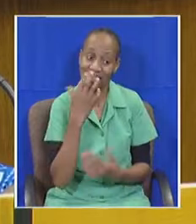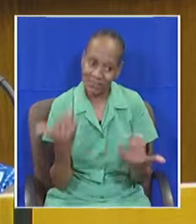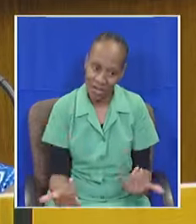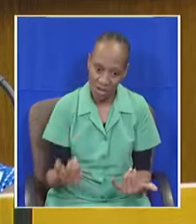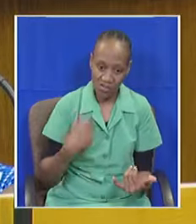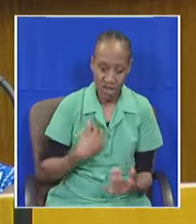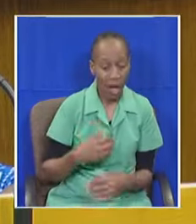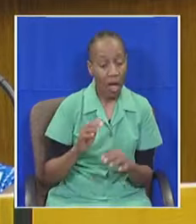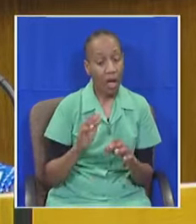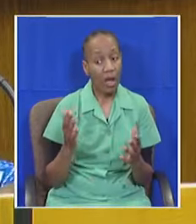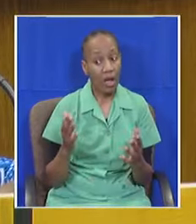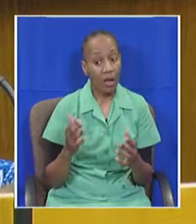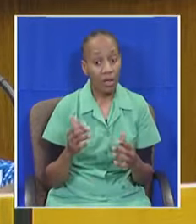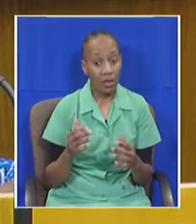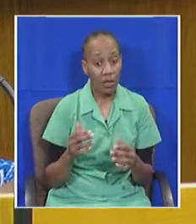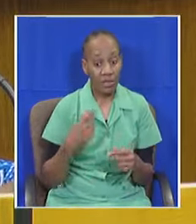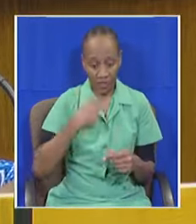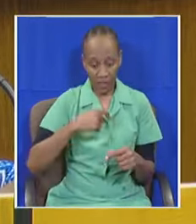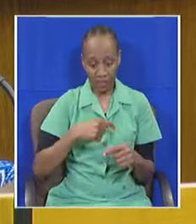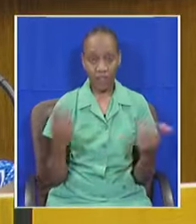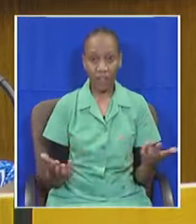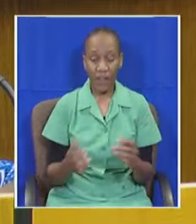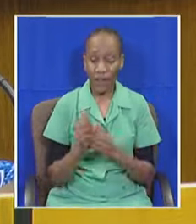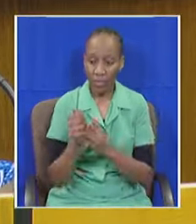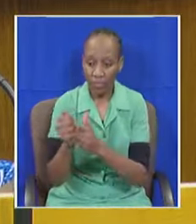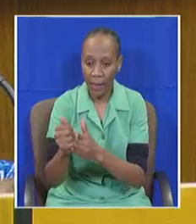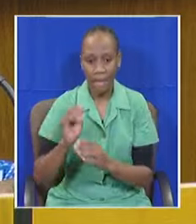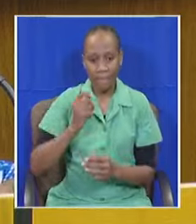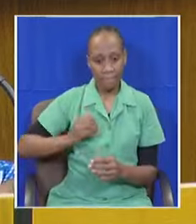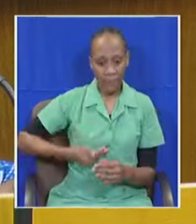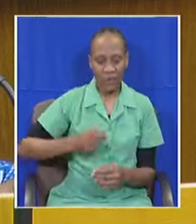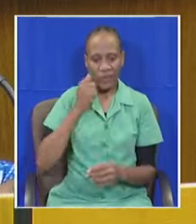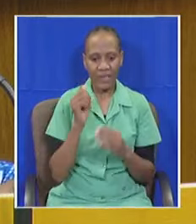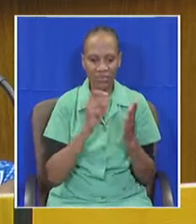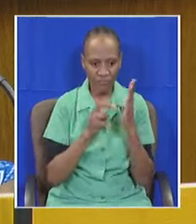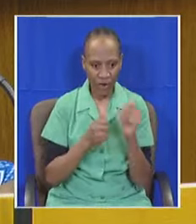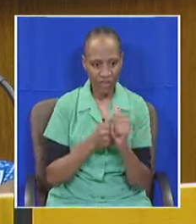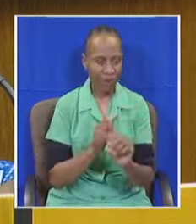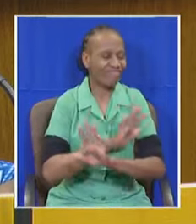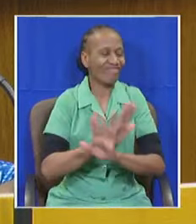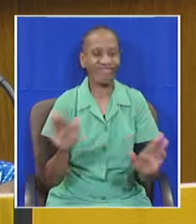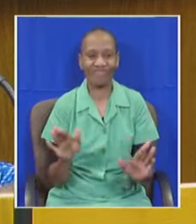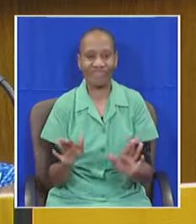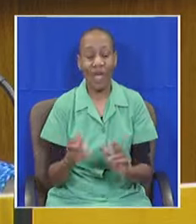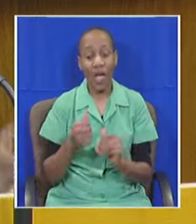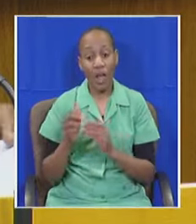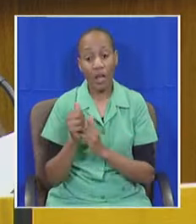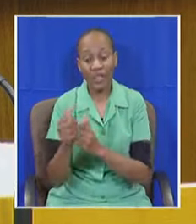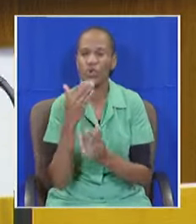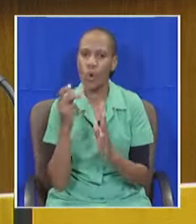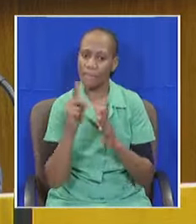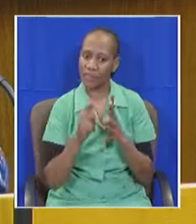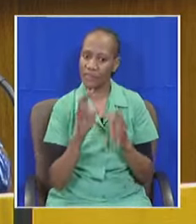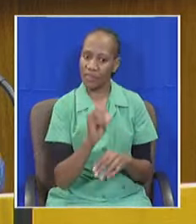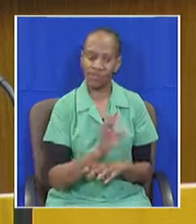longer led by selfless beings. We are no longer led by men and women of integrity. We are no longer led by principles, because if we